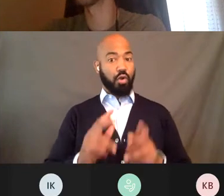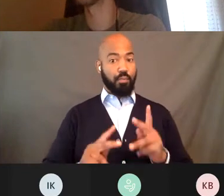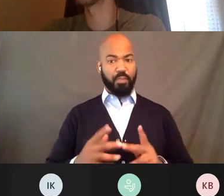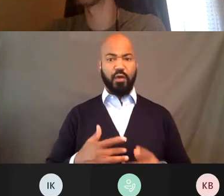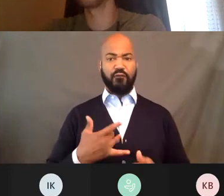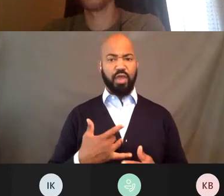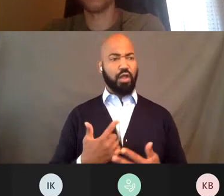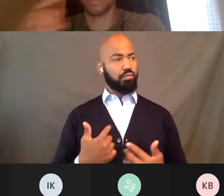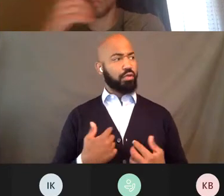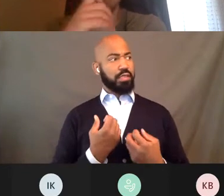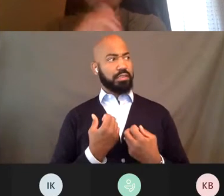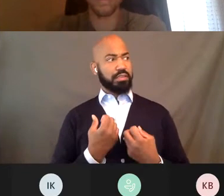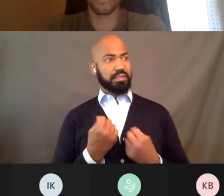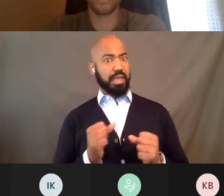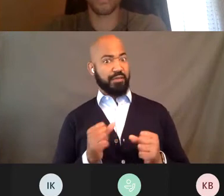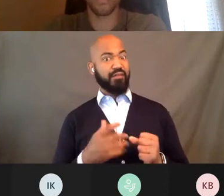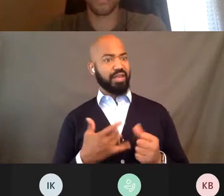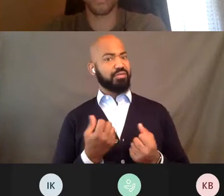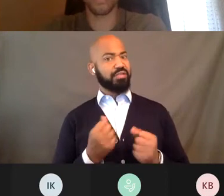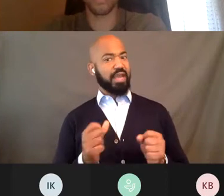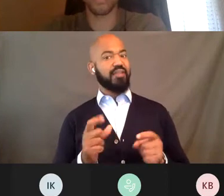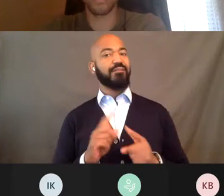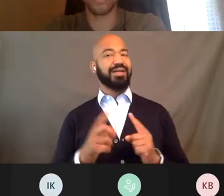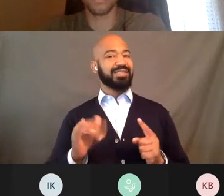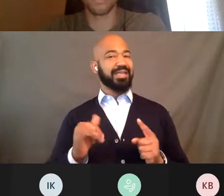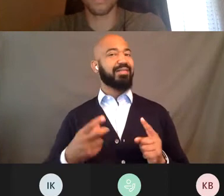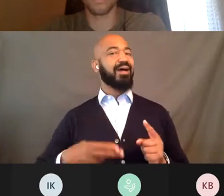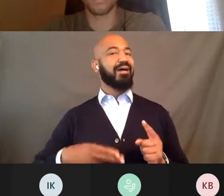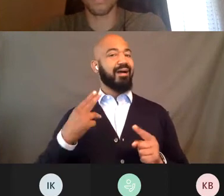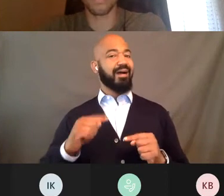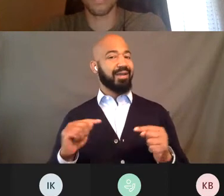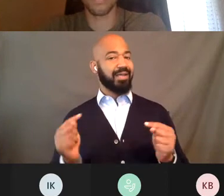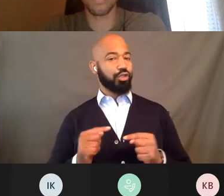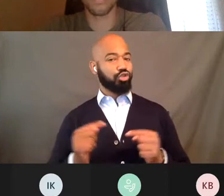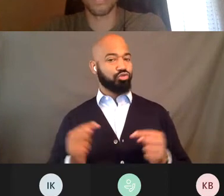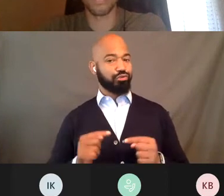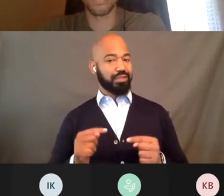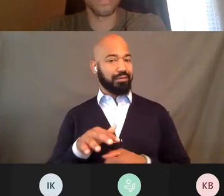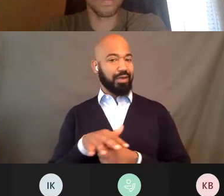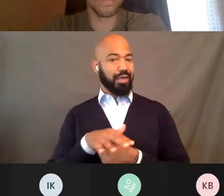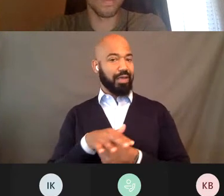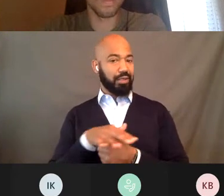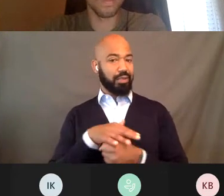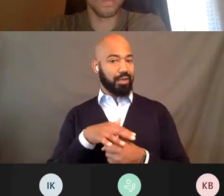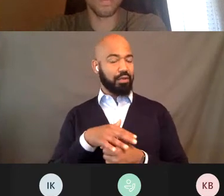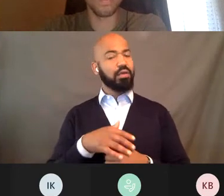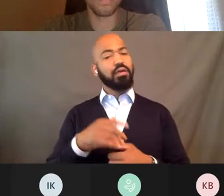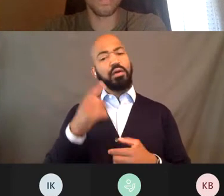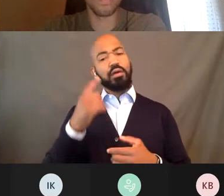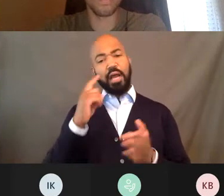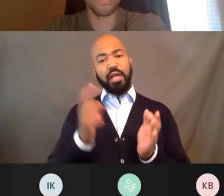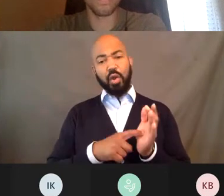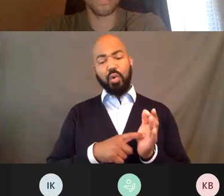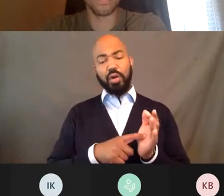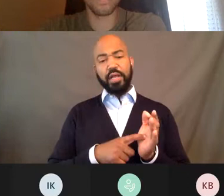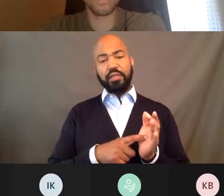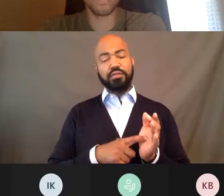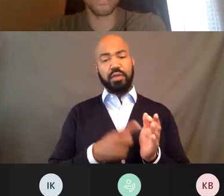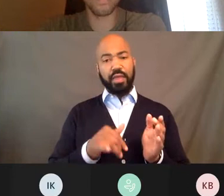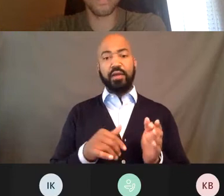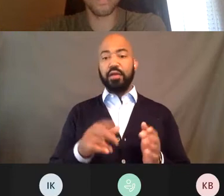an area that is still a high injury network. That was something I know Rob and I had talked about, or